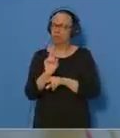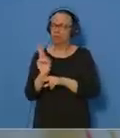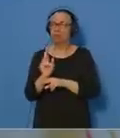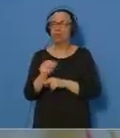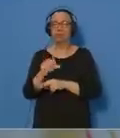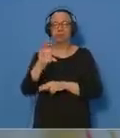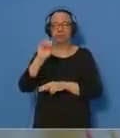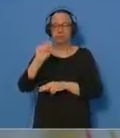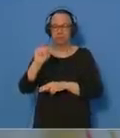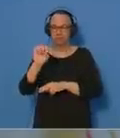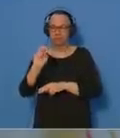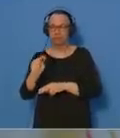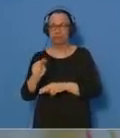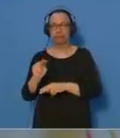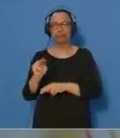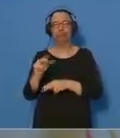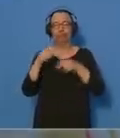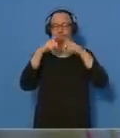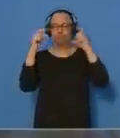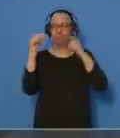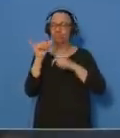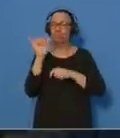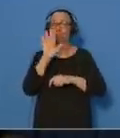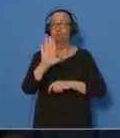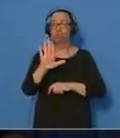Exactly. Thank you much.